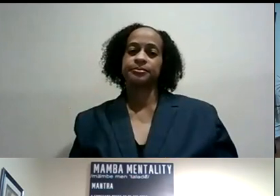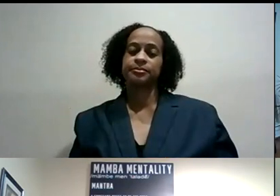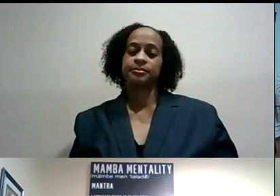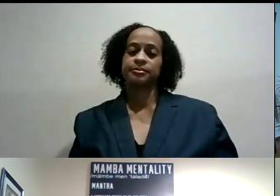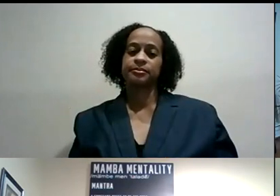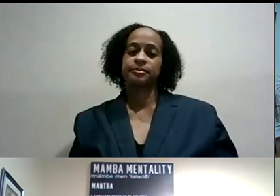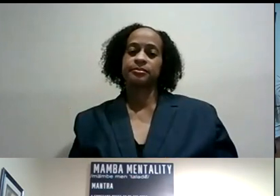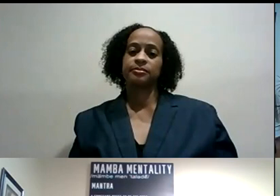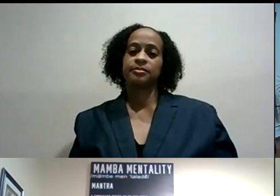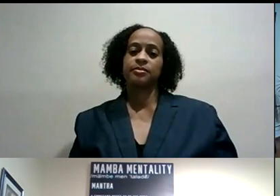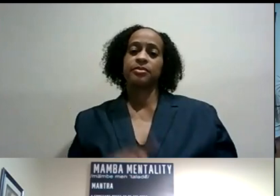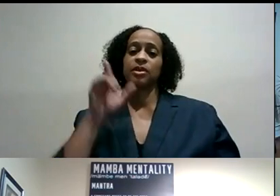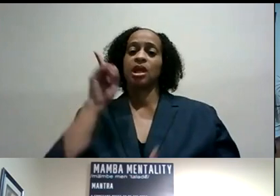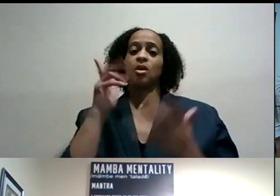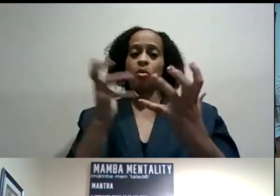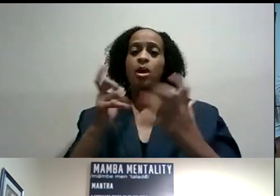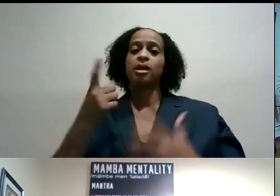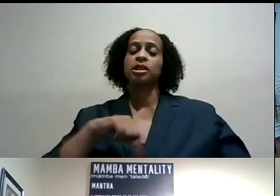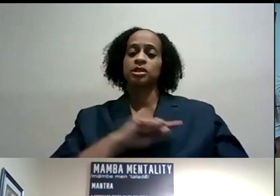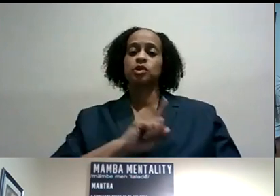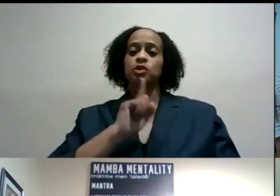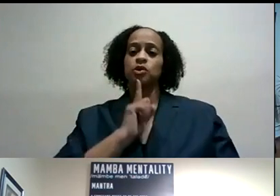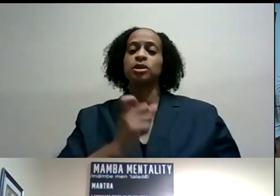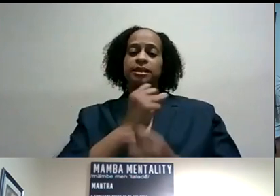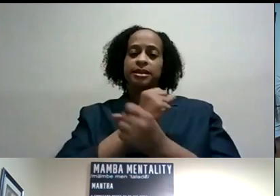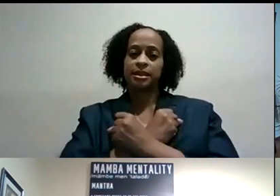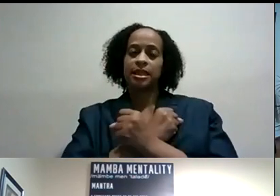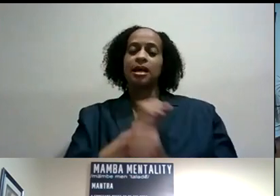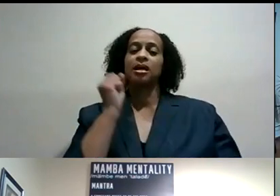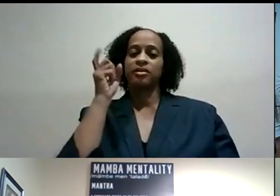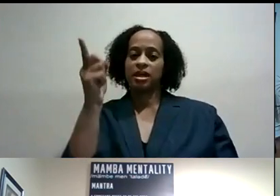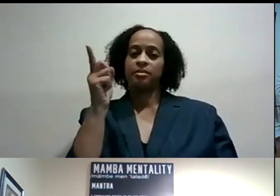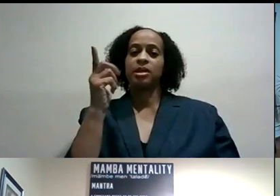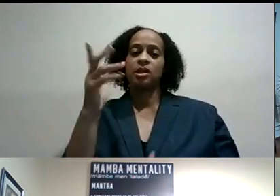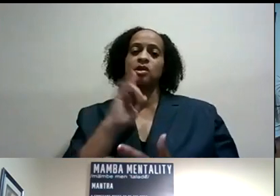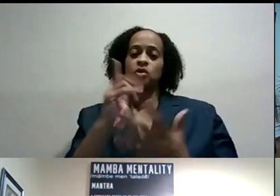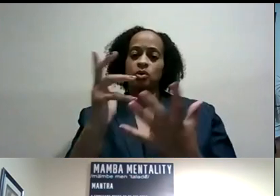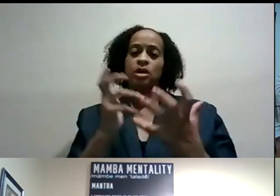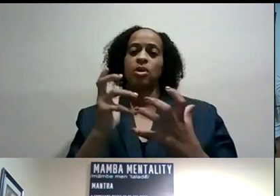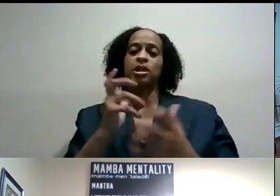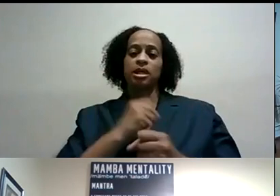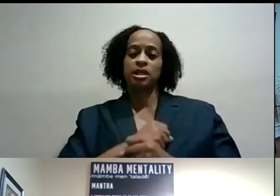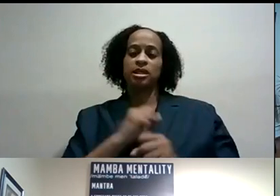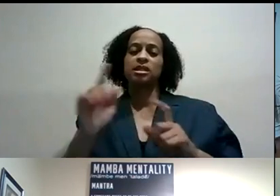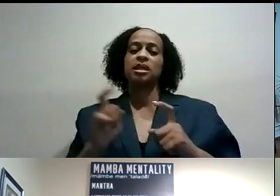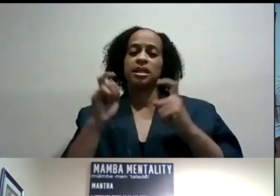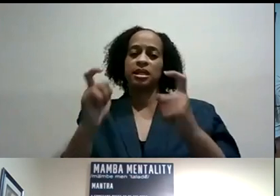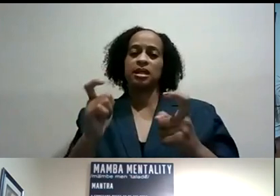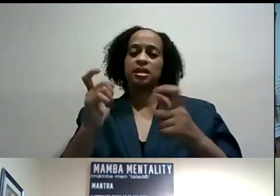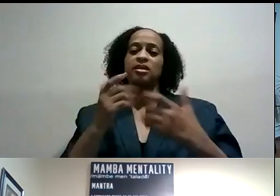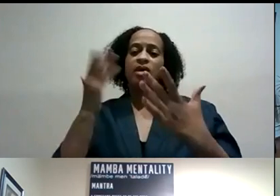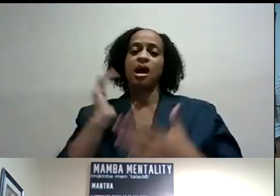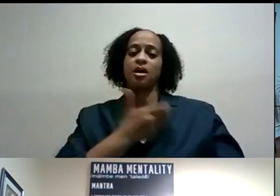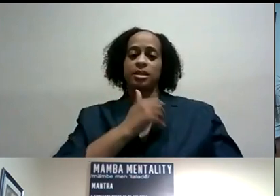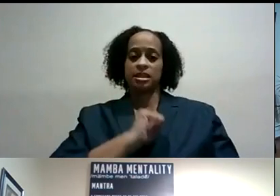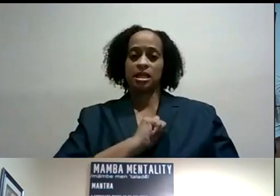He wants us to truly love him. He wants us to truly give ourselves